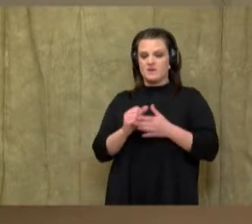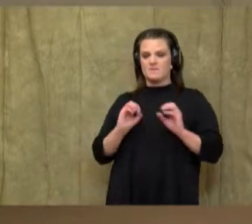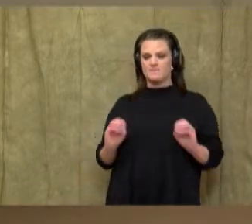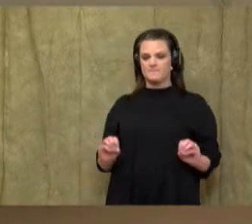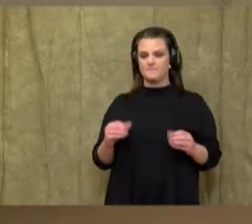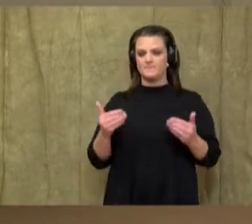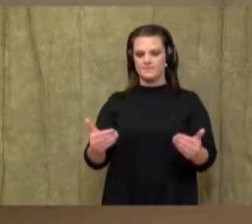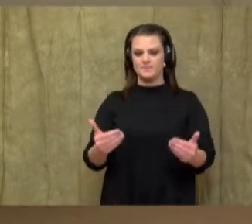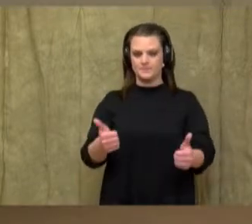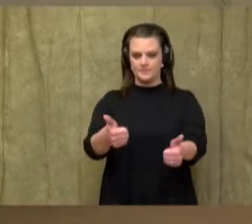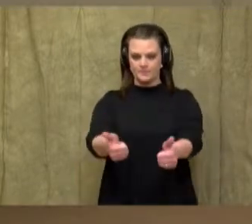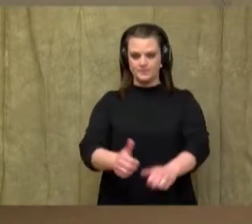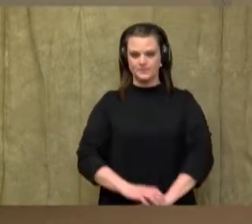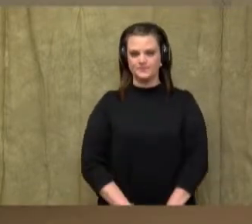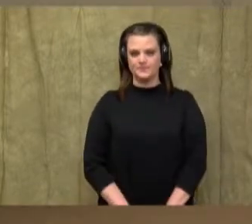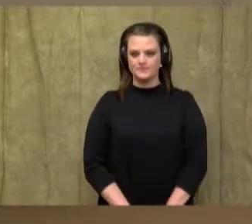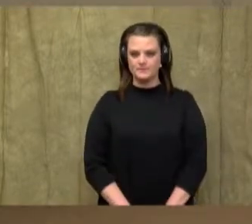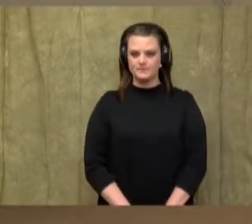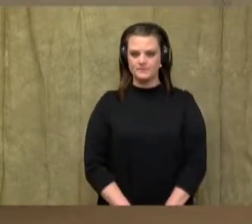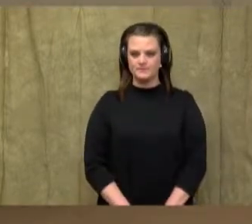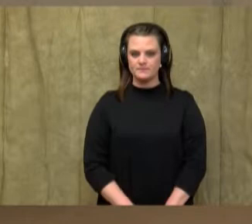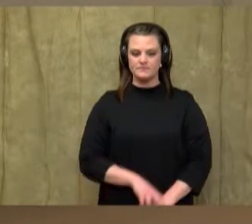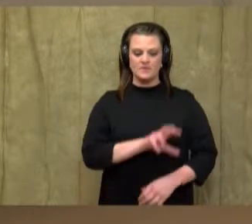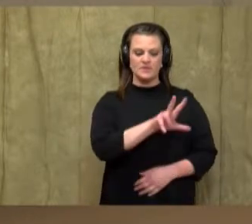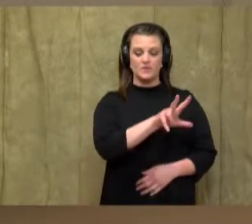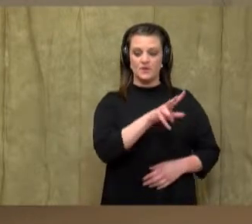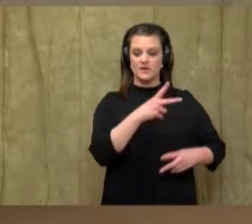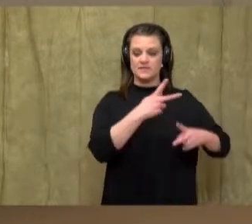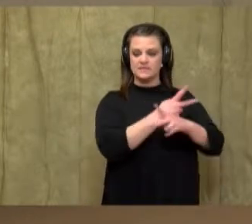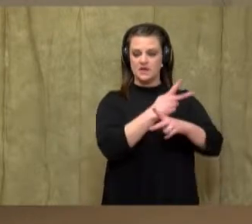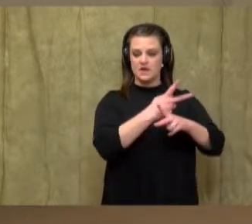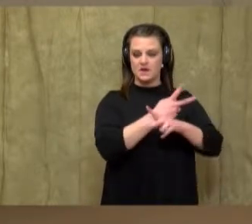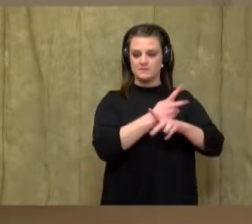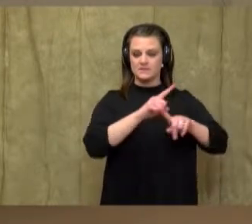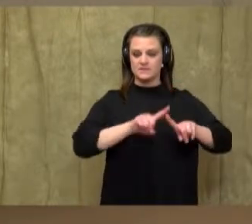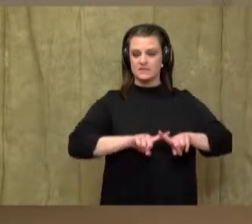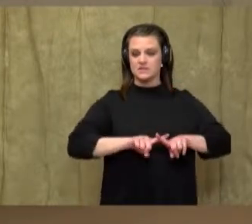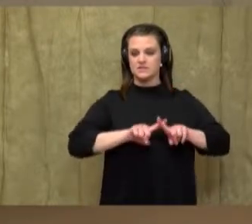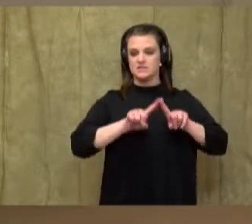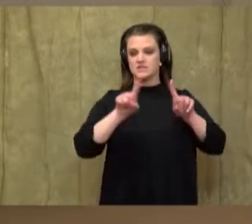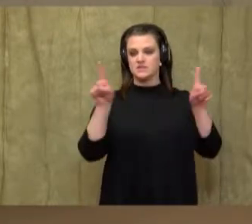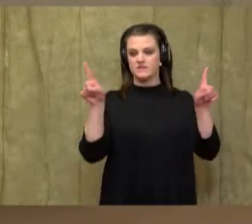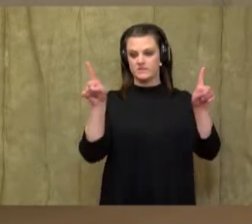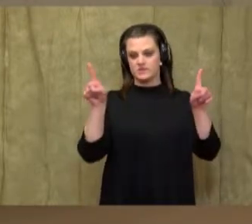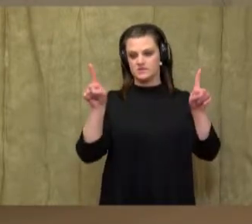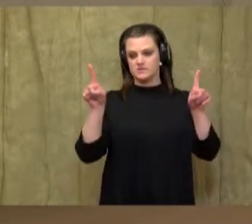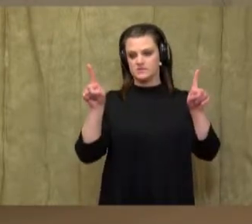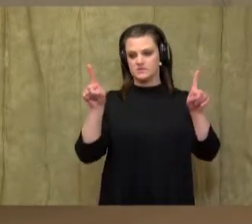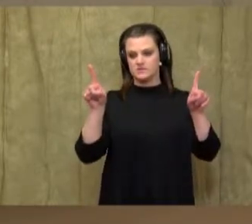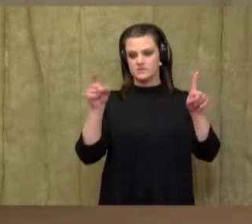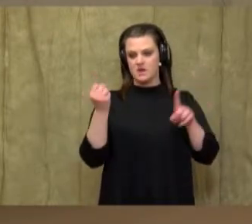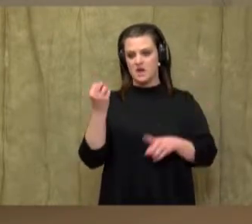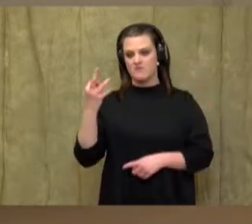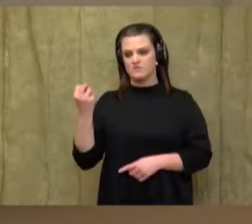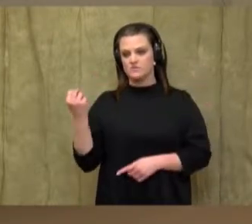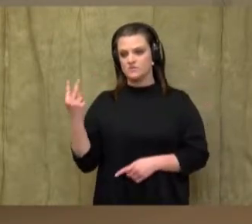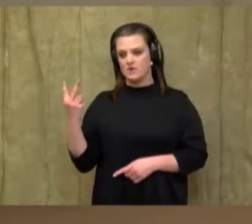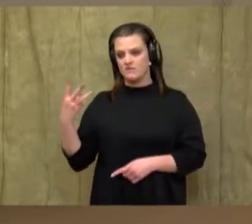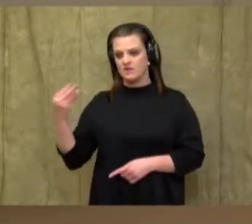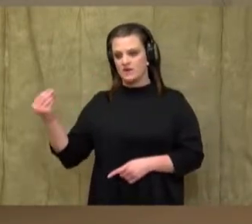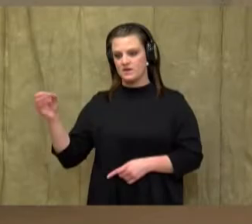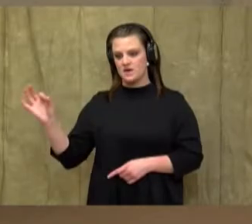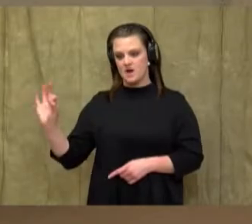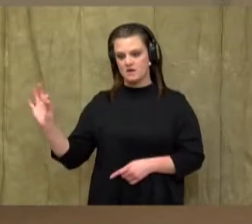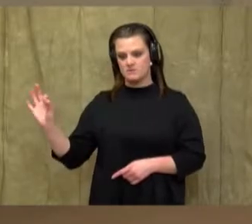move forward. 3 times the difference of 12 and